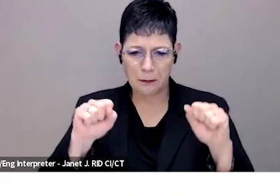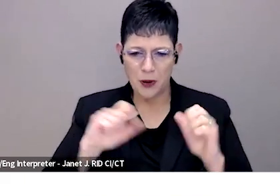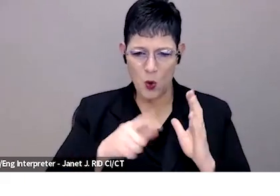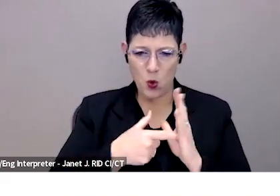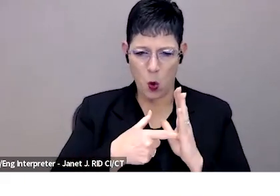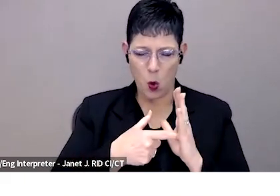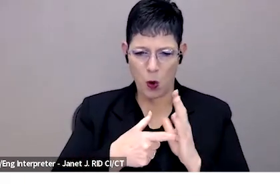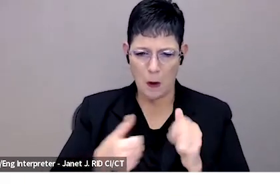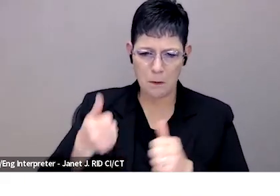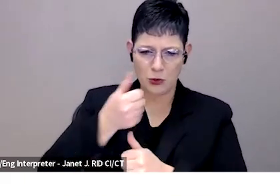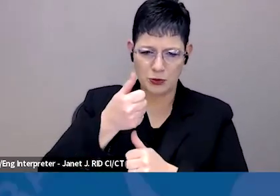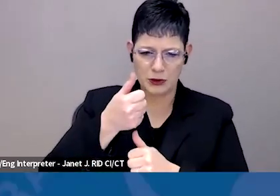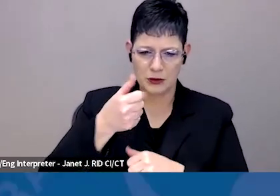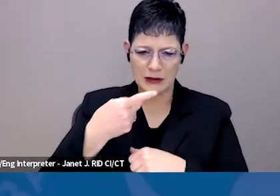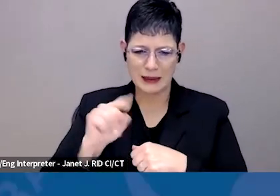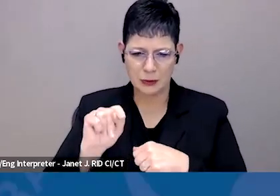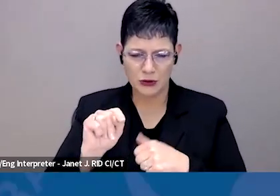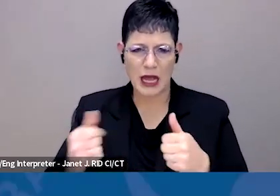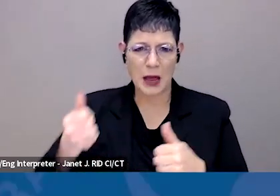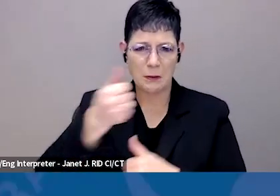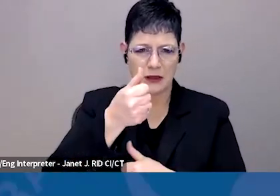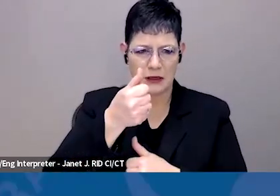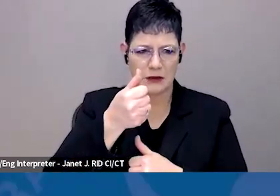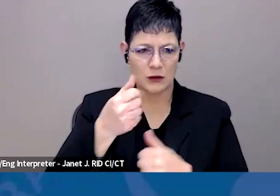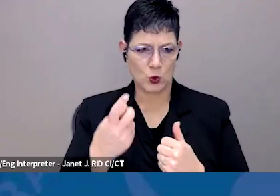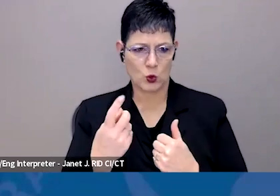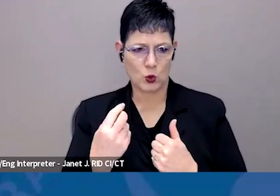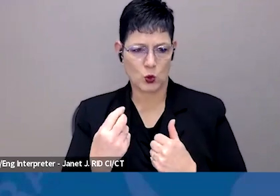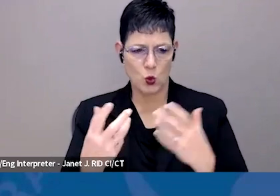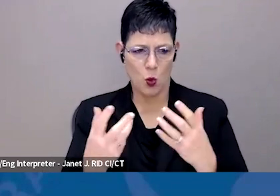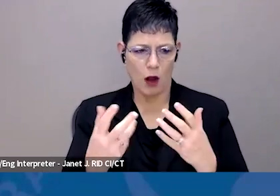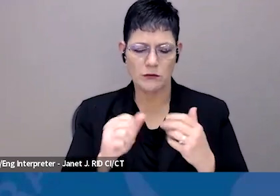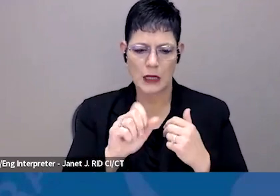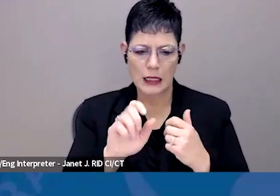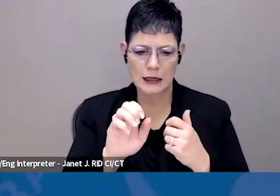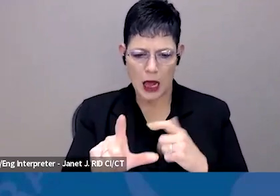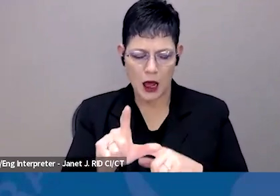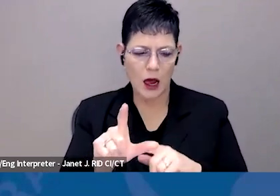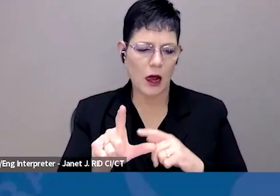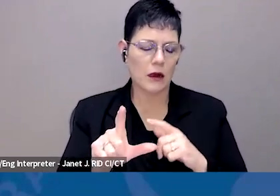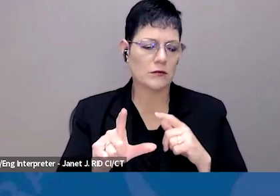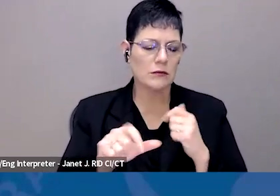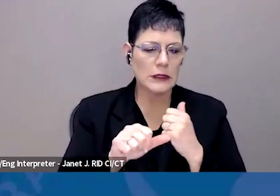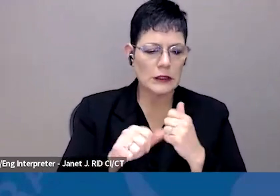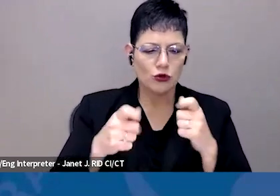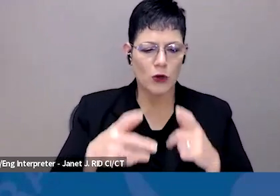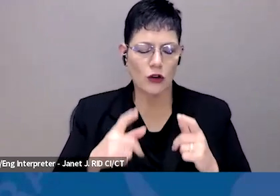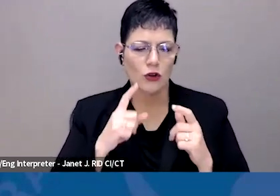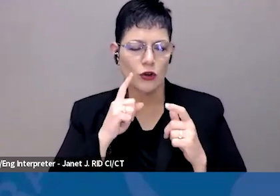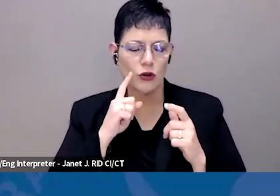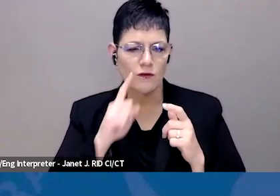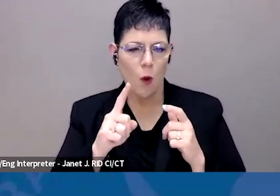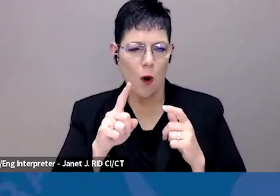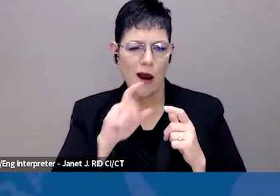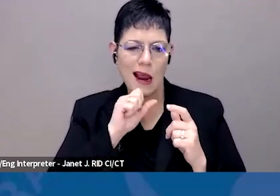of Principal Deputy Administrator, performing the duties of the ACL Administrator and Assistant Secretary for Aging in